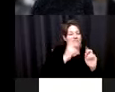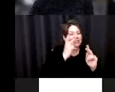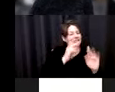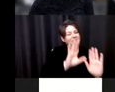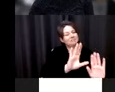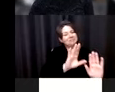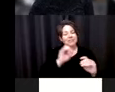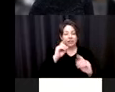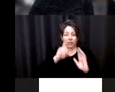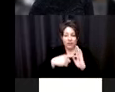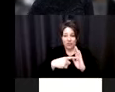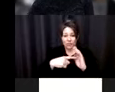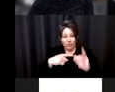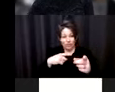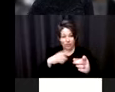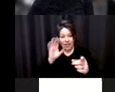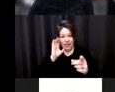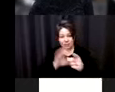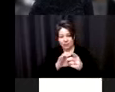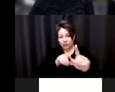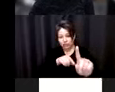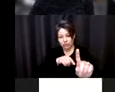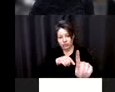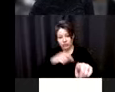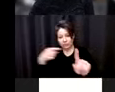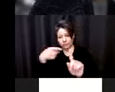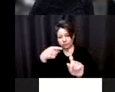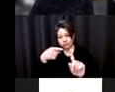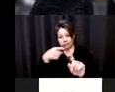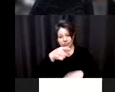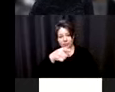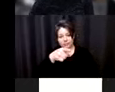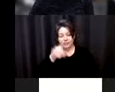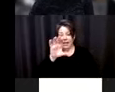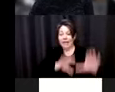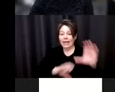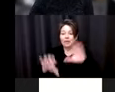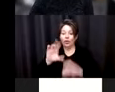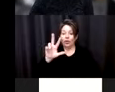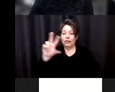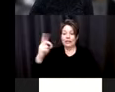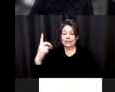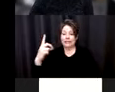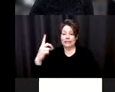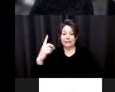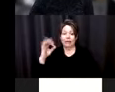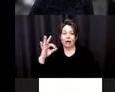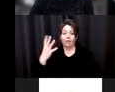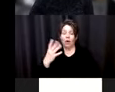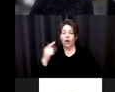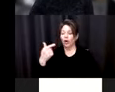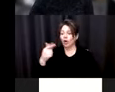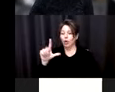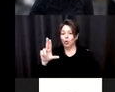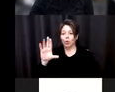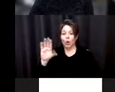instance, this image is actually a chemical three-dimensional model of glucose. Honey is made